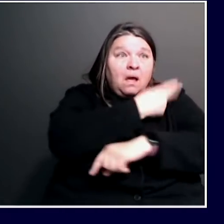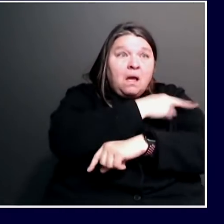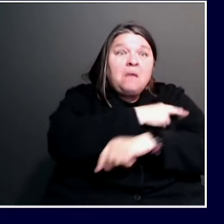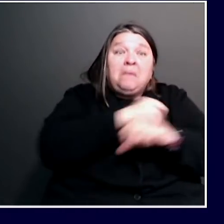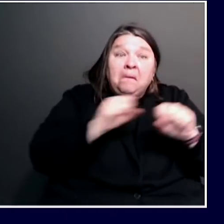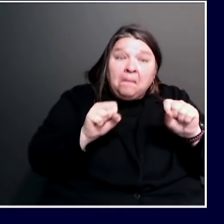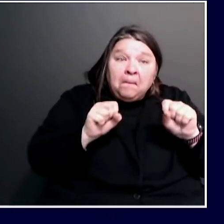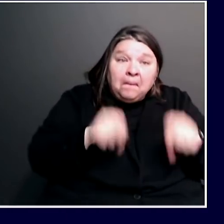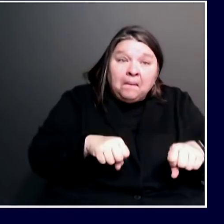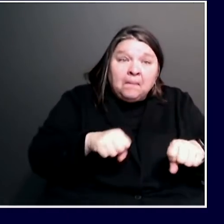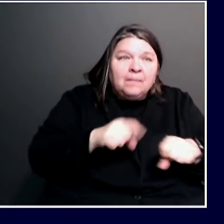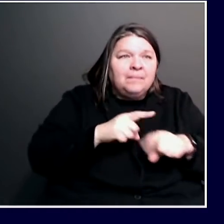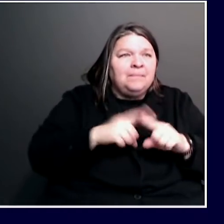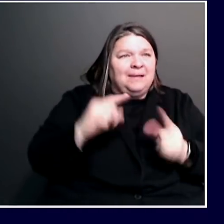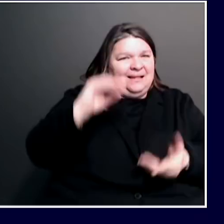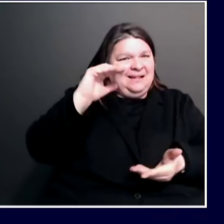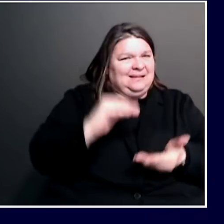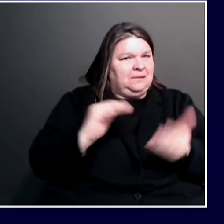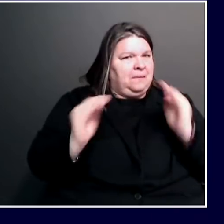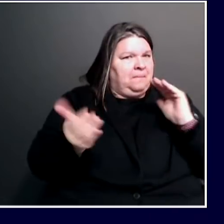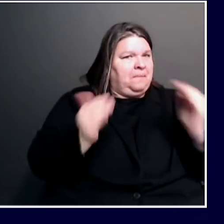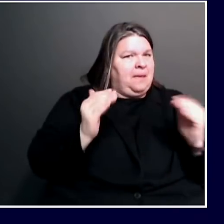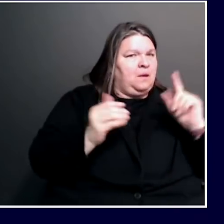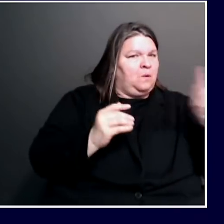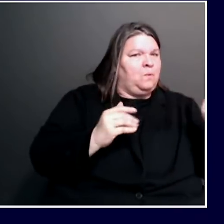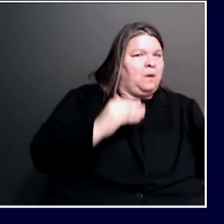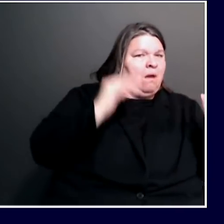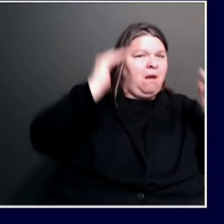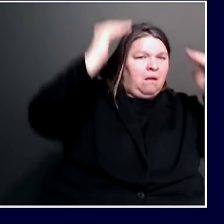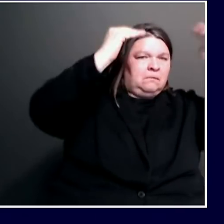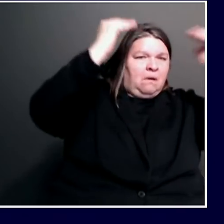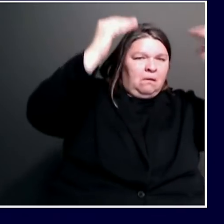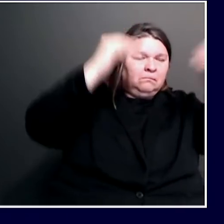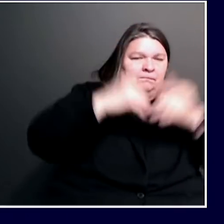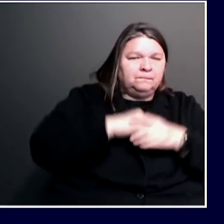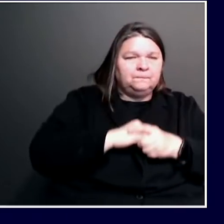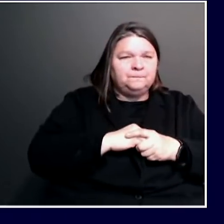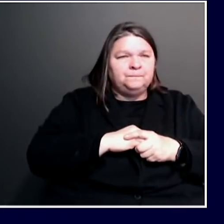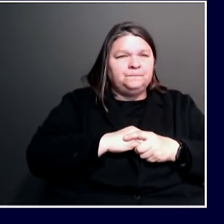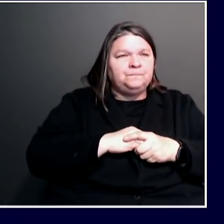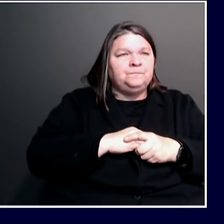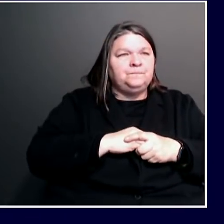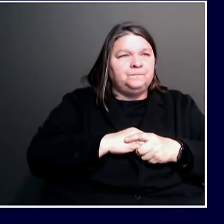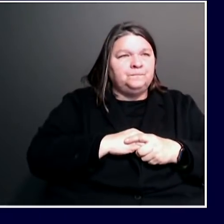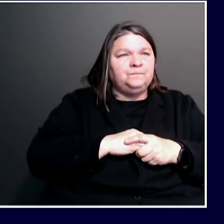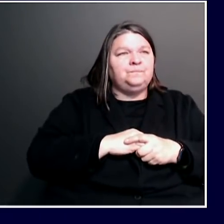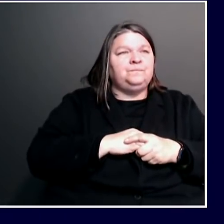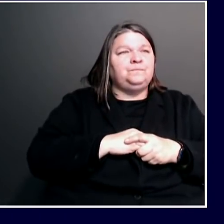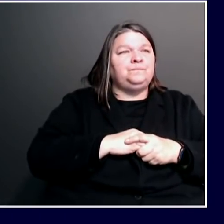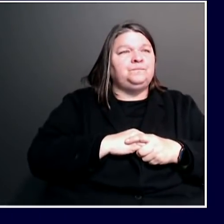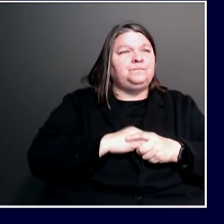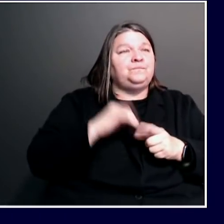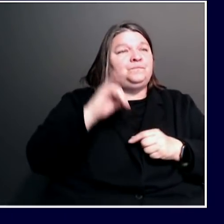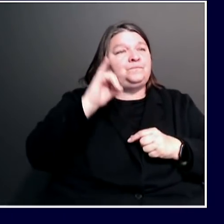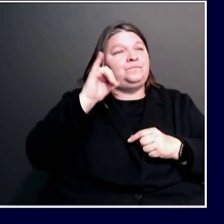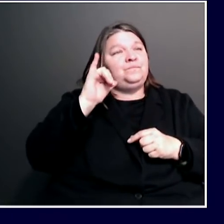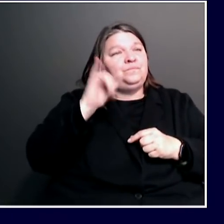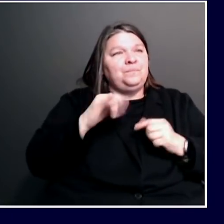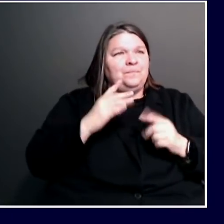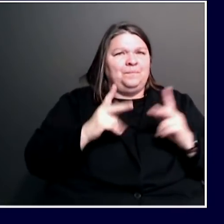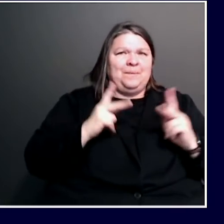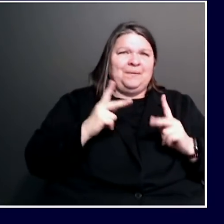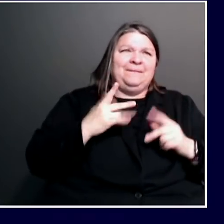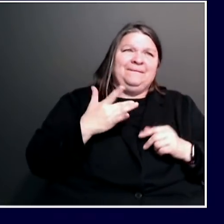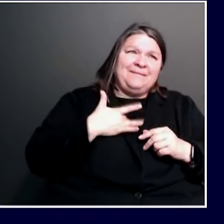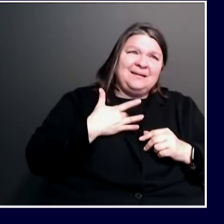hospitalization among kids is lower than it is in adults. Now, that's cold comfort for many because it's important to